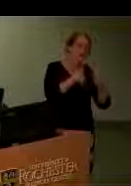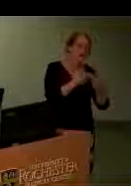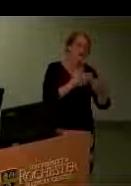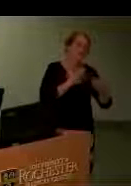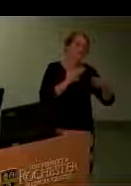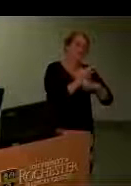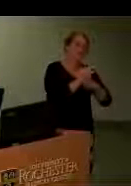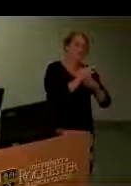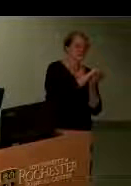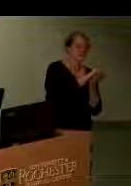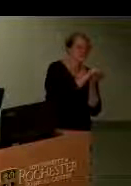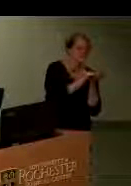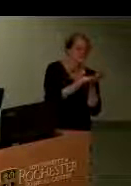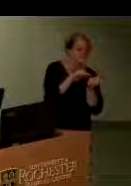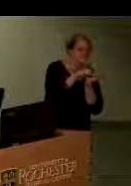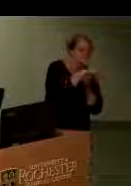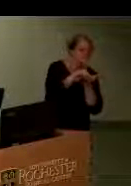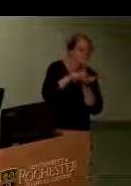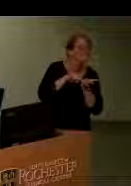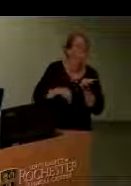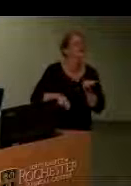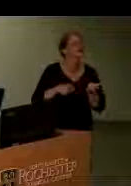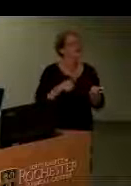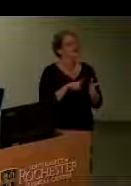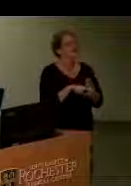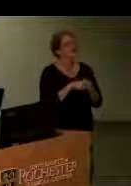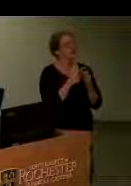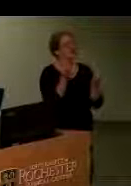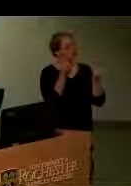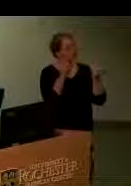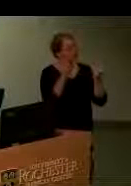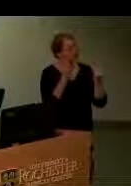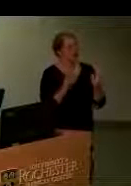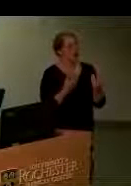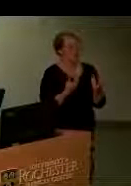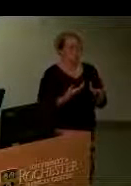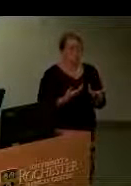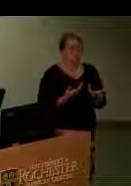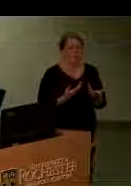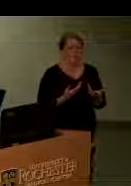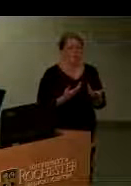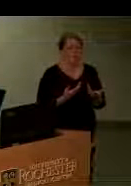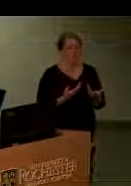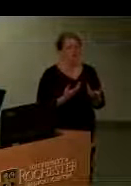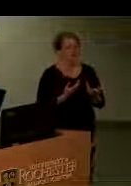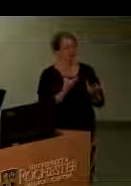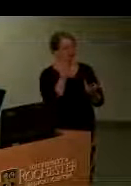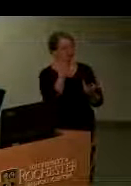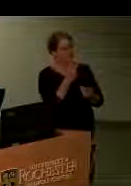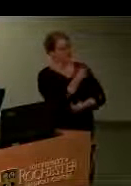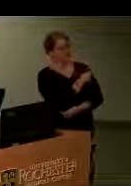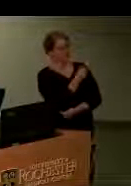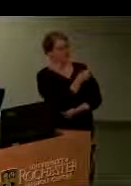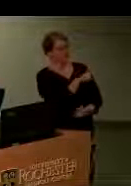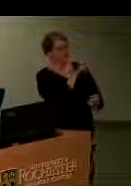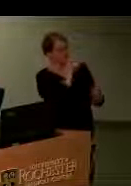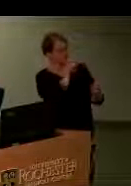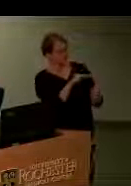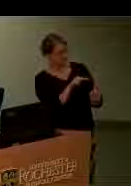residency. And I began to understand seeing the patient in a different